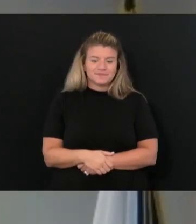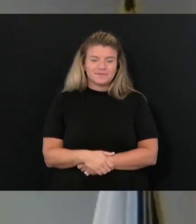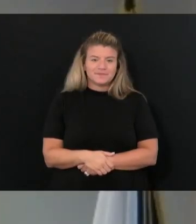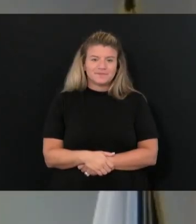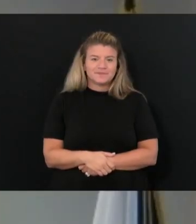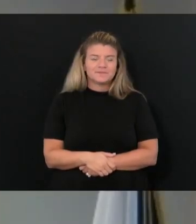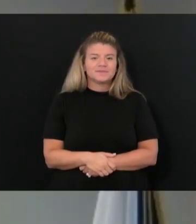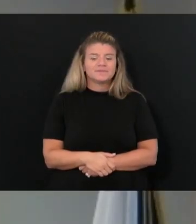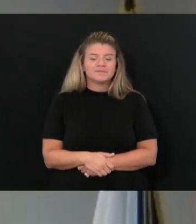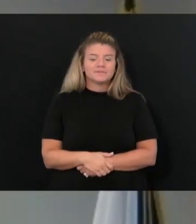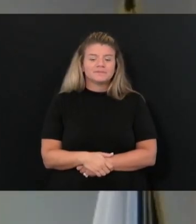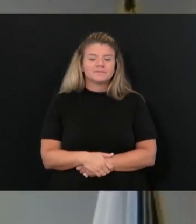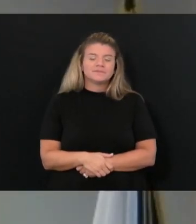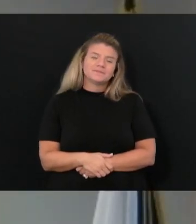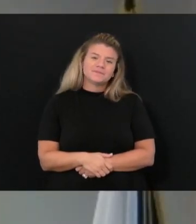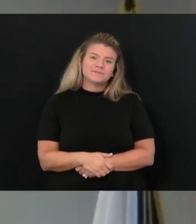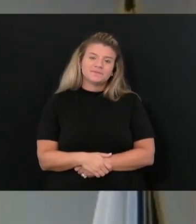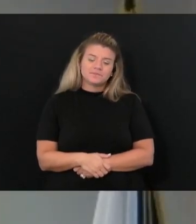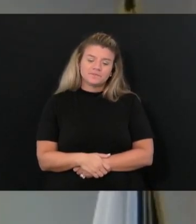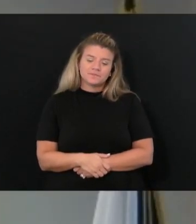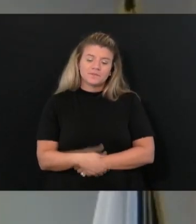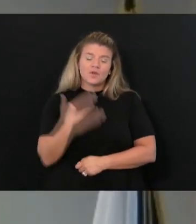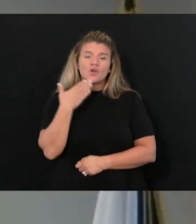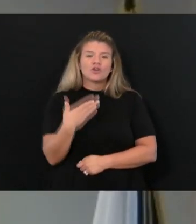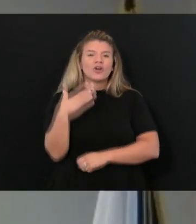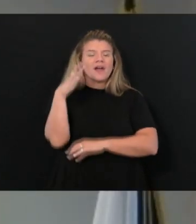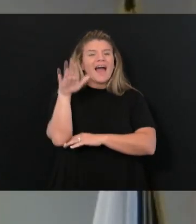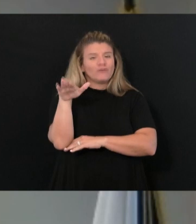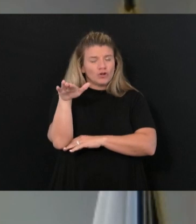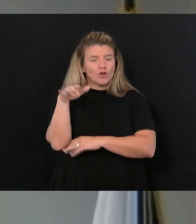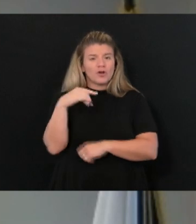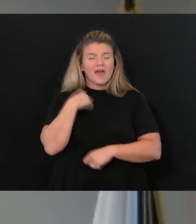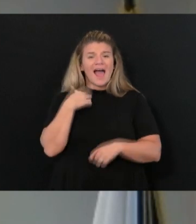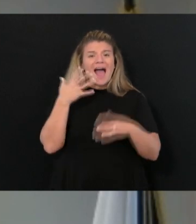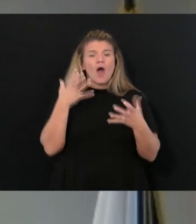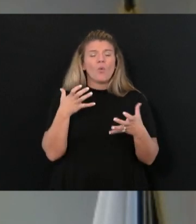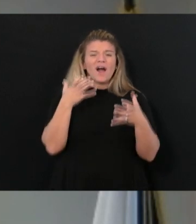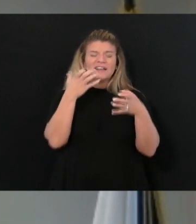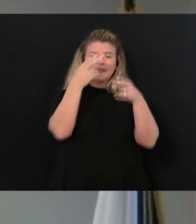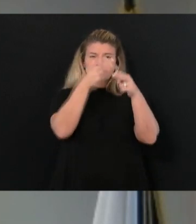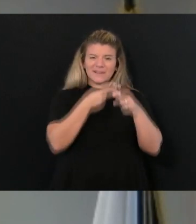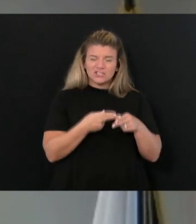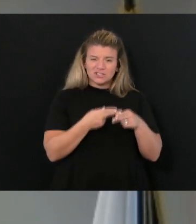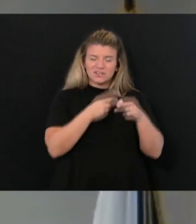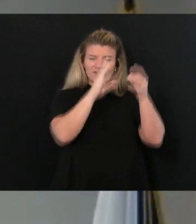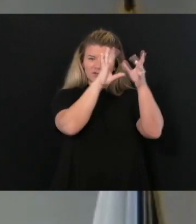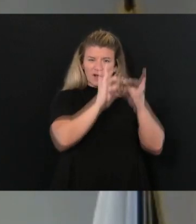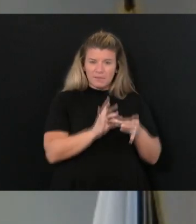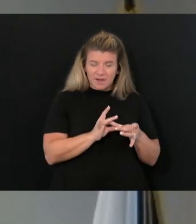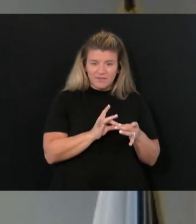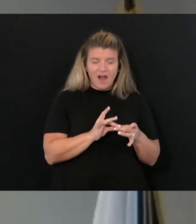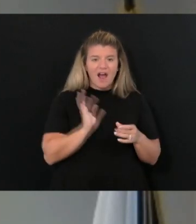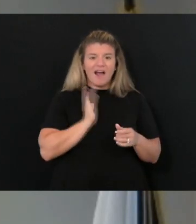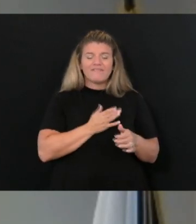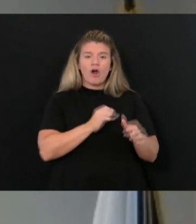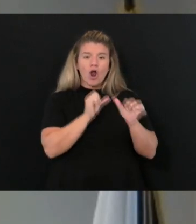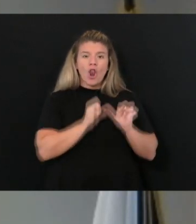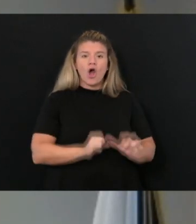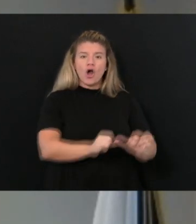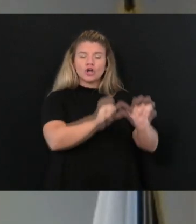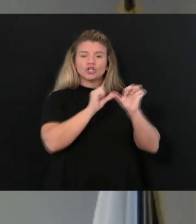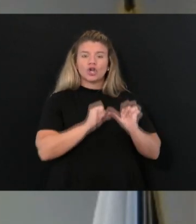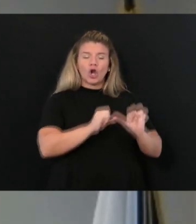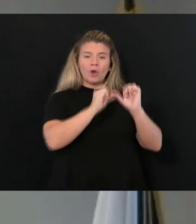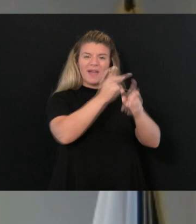Good afternoon, everyone. Let me talk a minute about a few of our long-term care outbreaks, our nursing